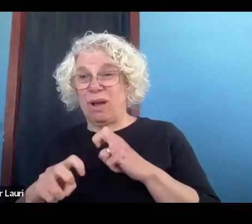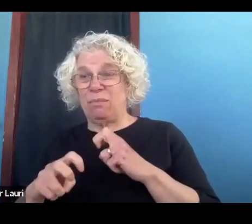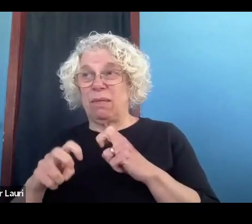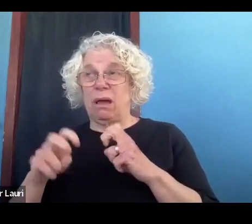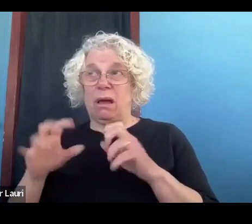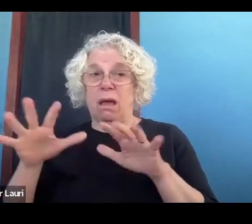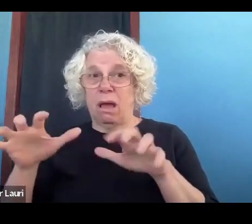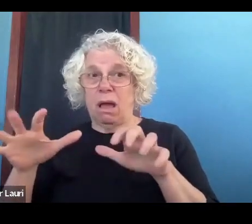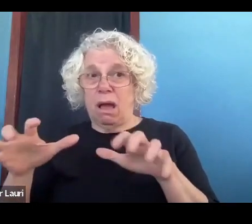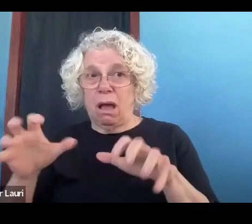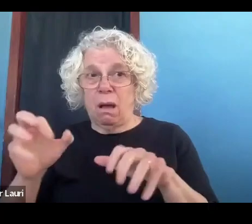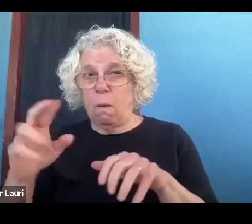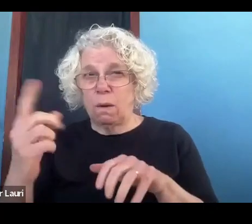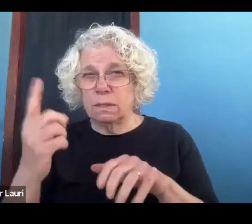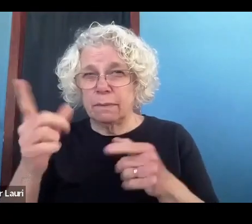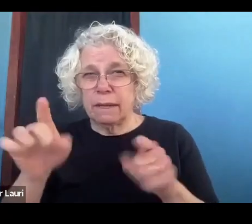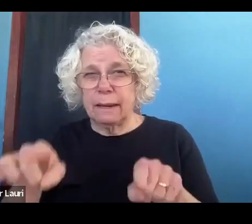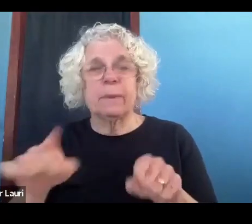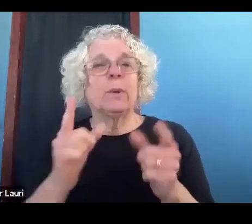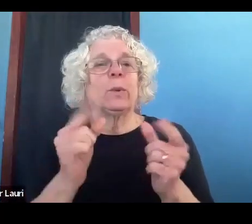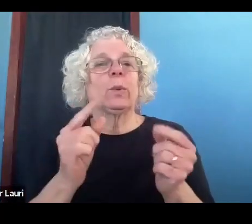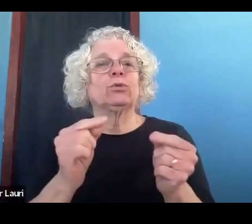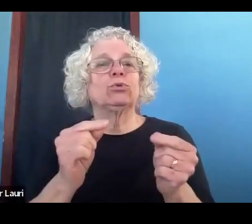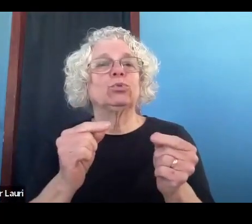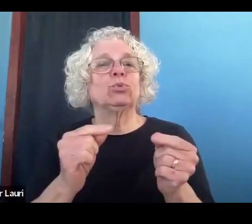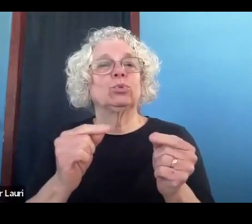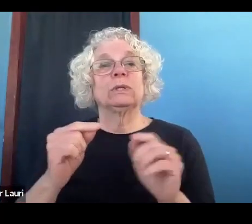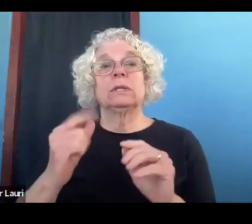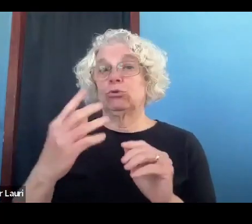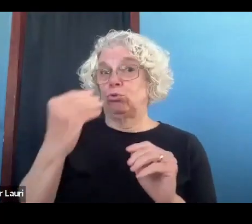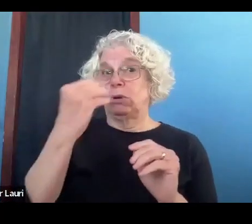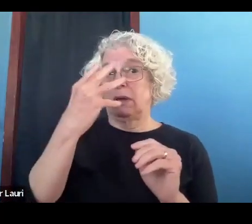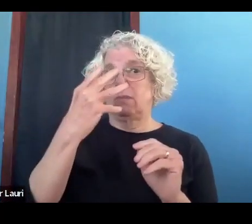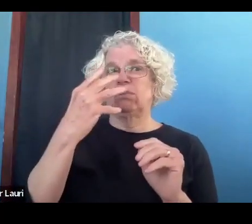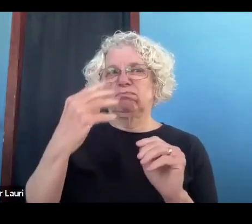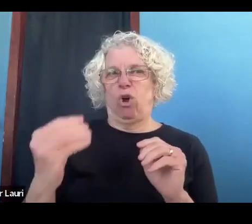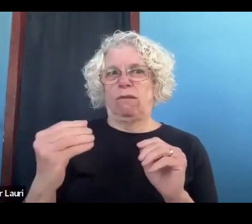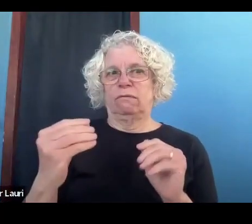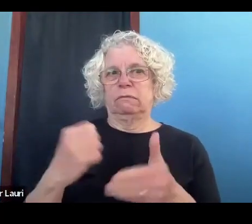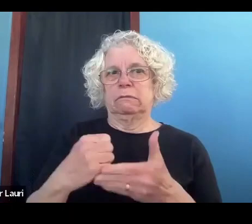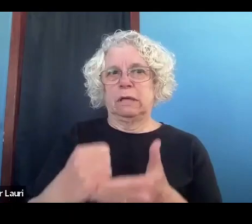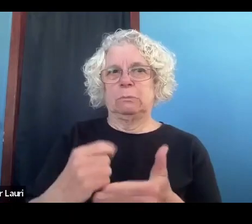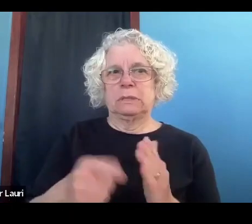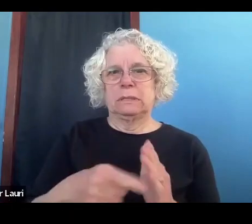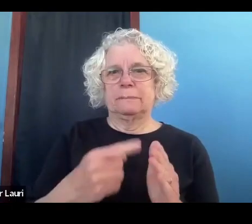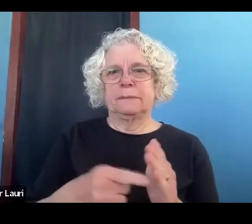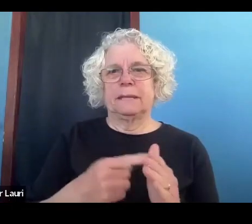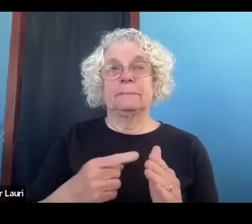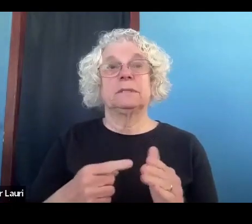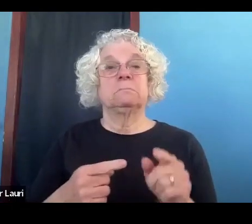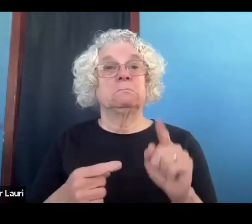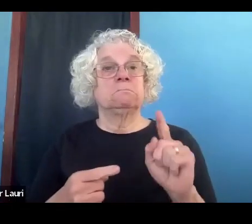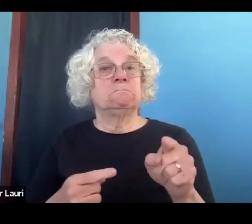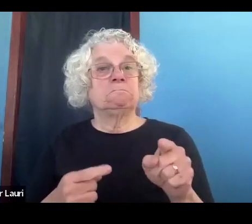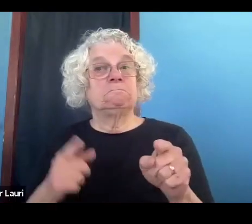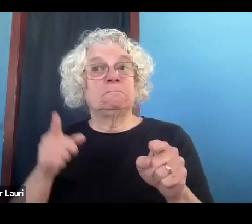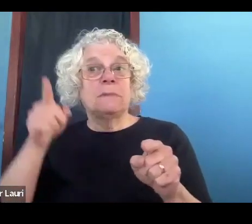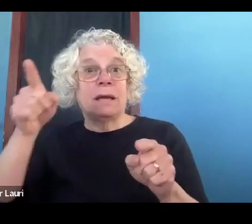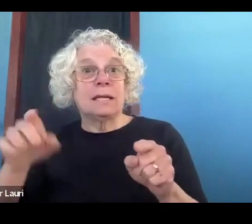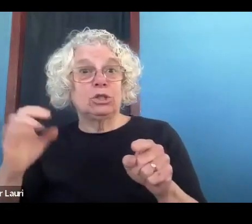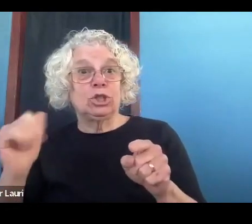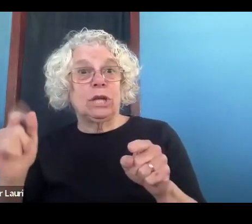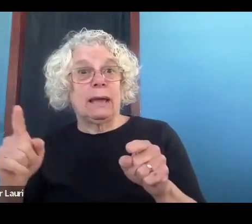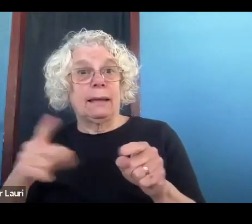audio quality, it often helps to disable your camera. So if you'd like, you can enter your first name and organization or